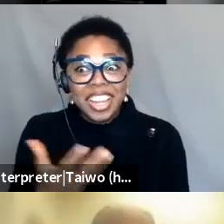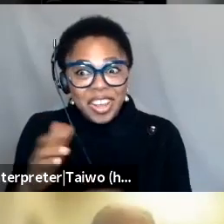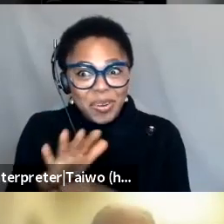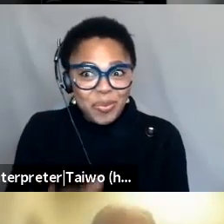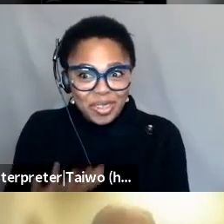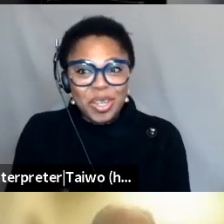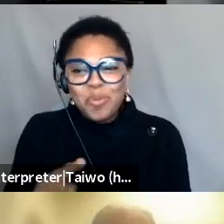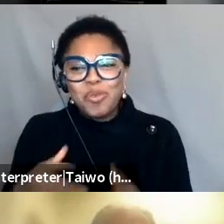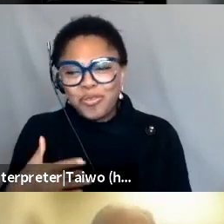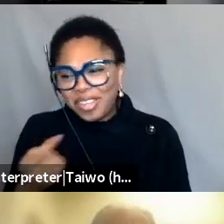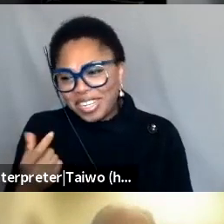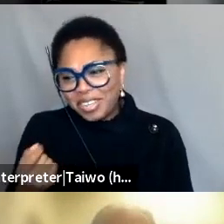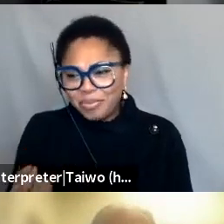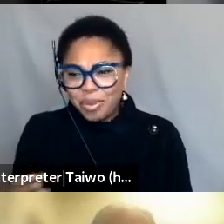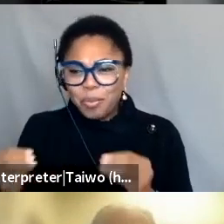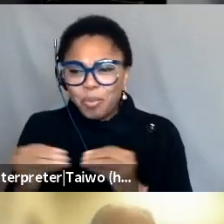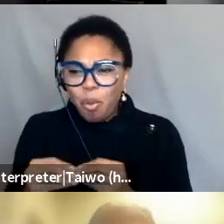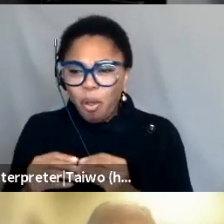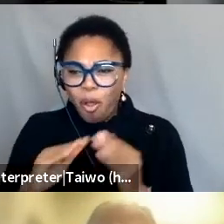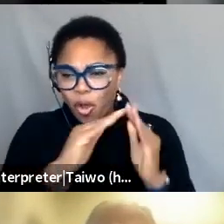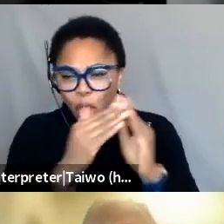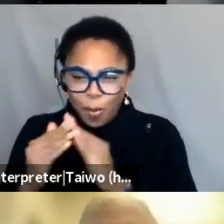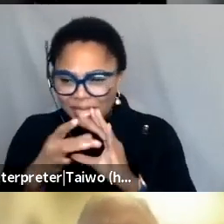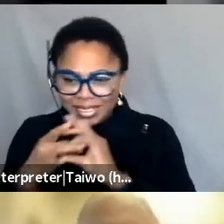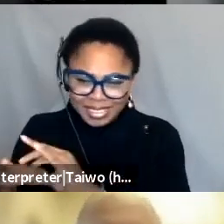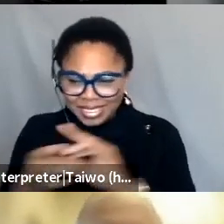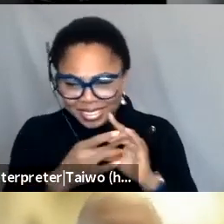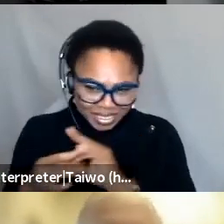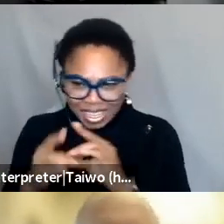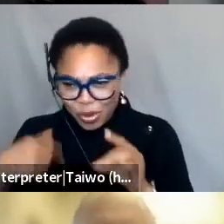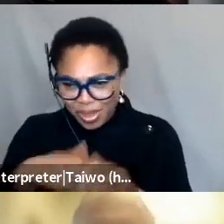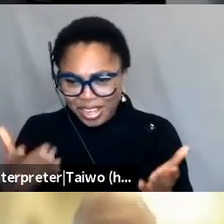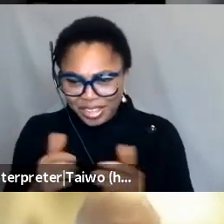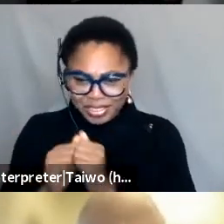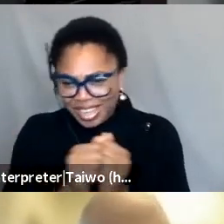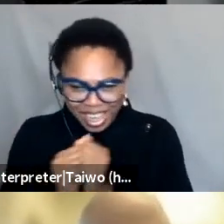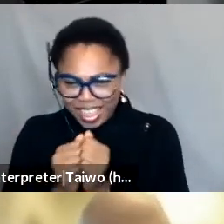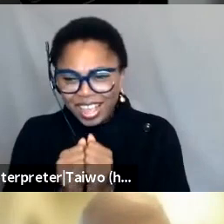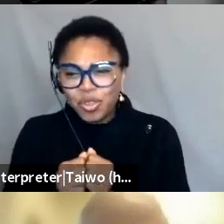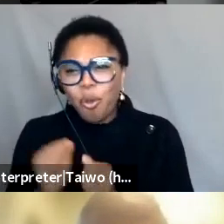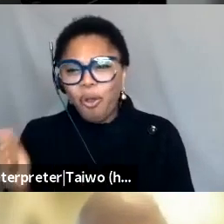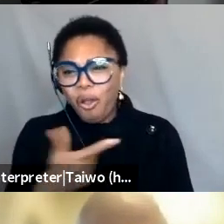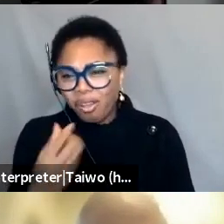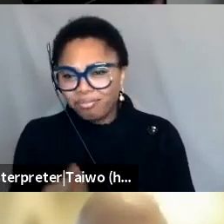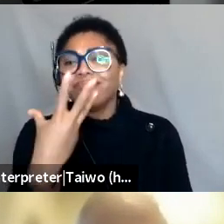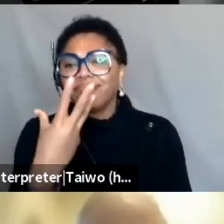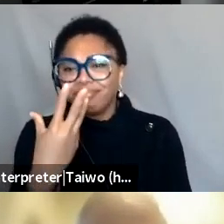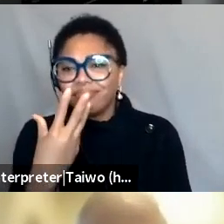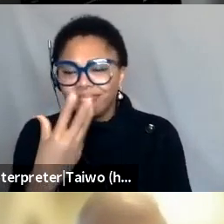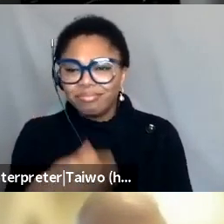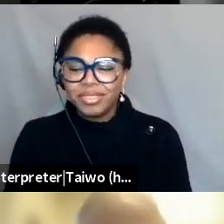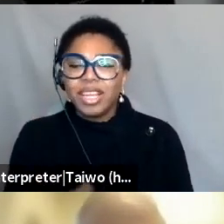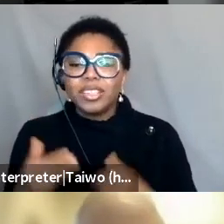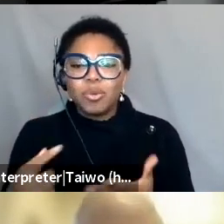feel a little bit more community oriented and like we are all in this together if we have our cameras on. So